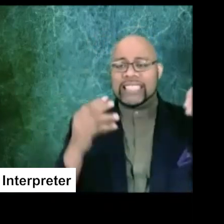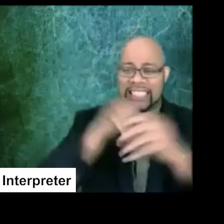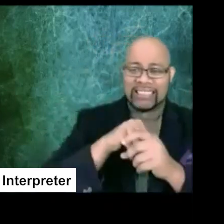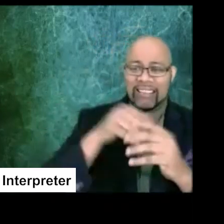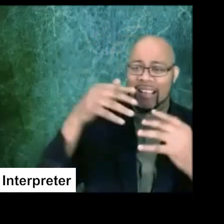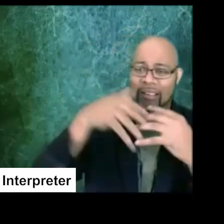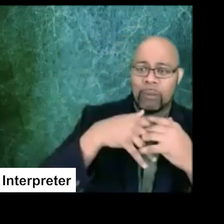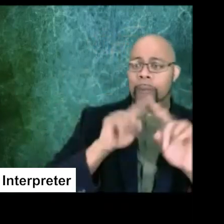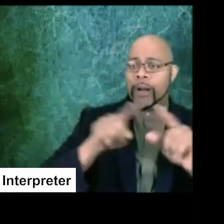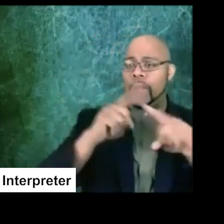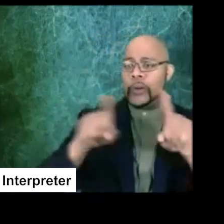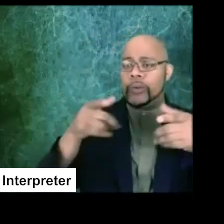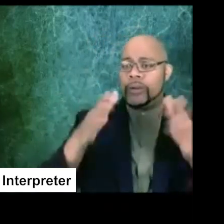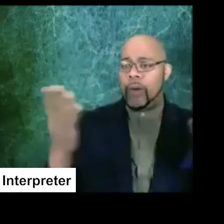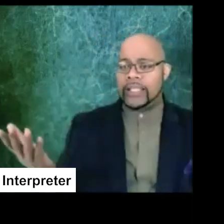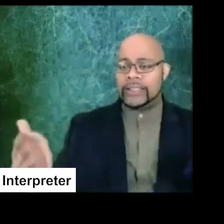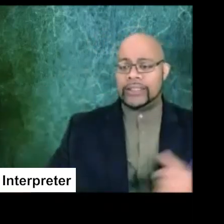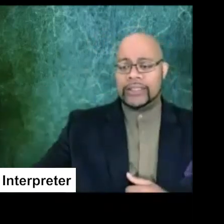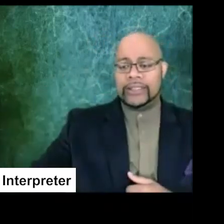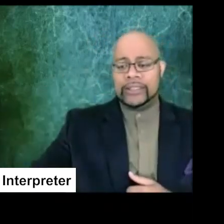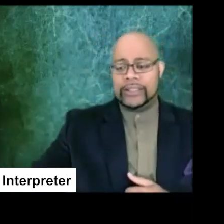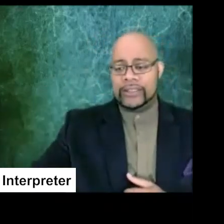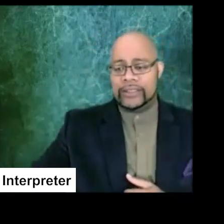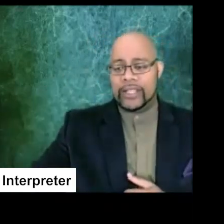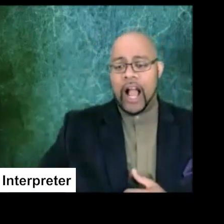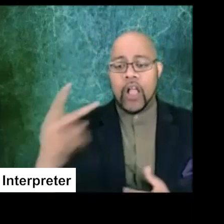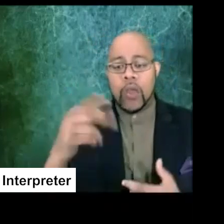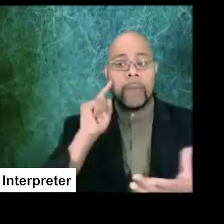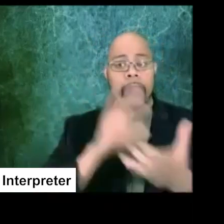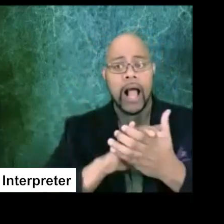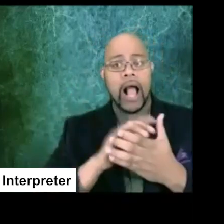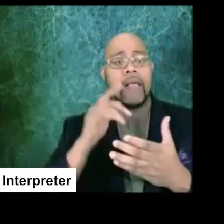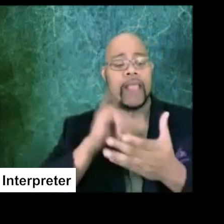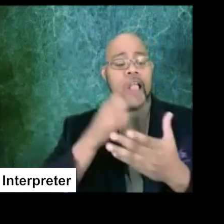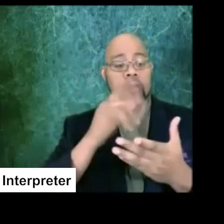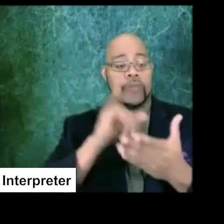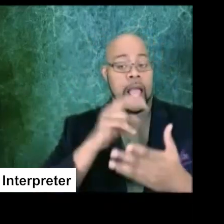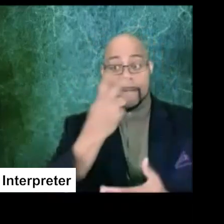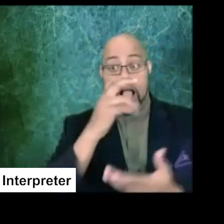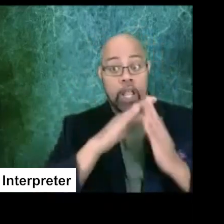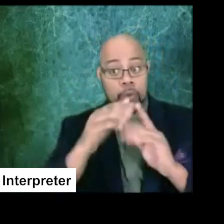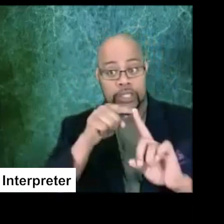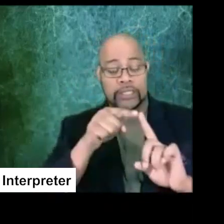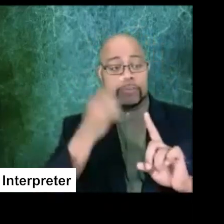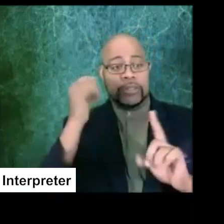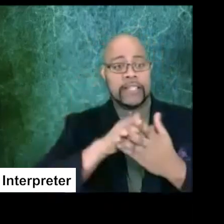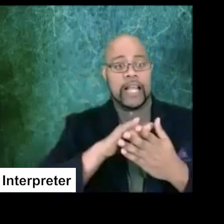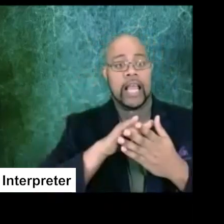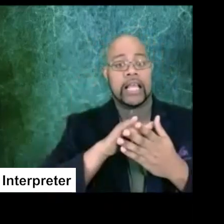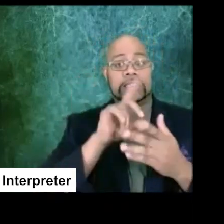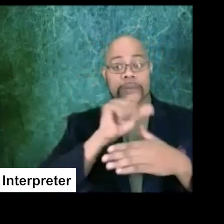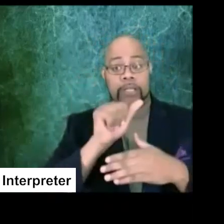new ways. And I look to the blind community here because of the disability